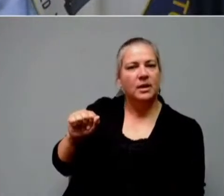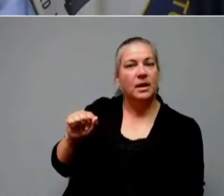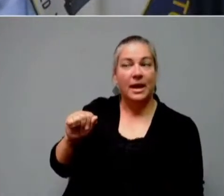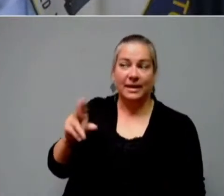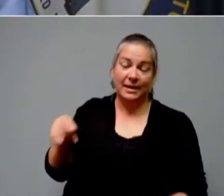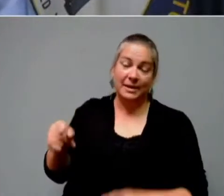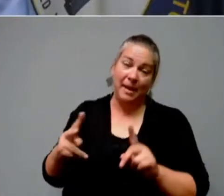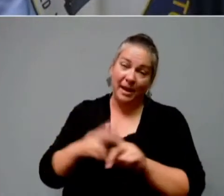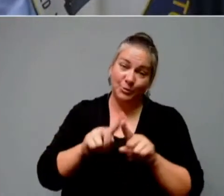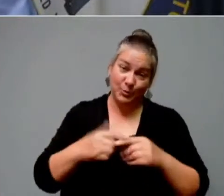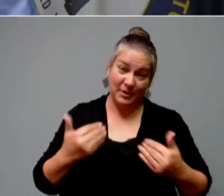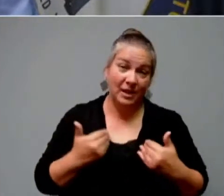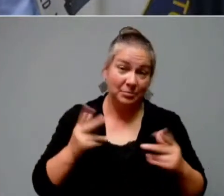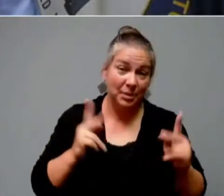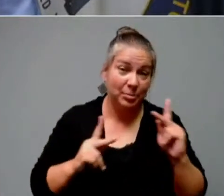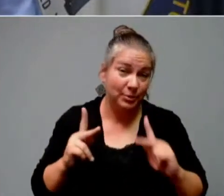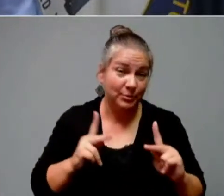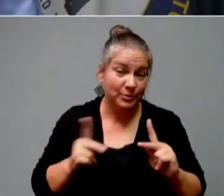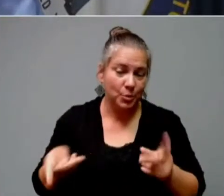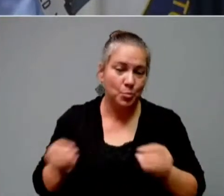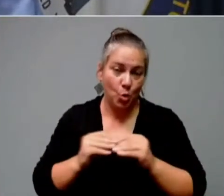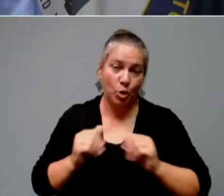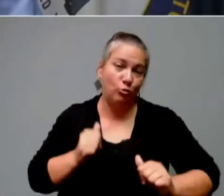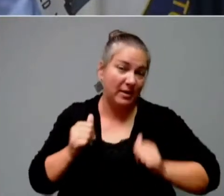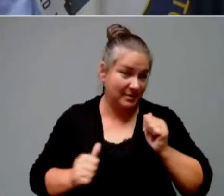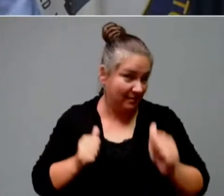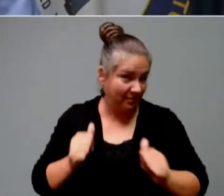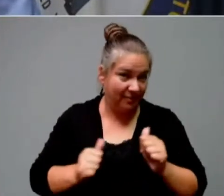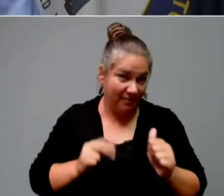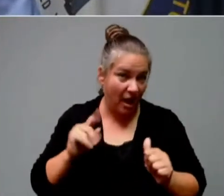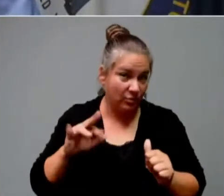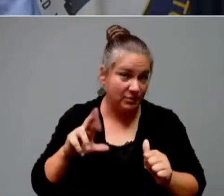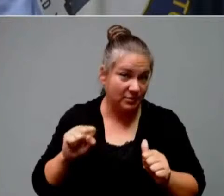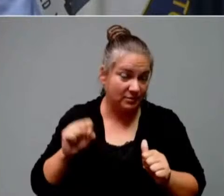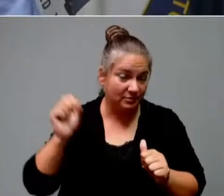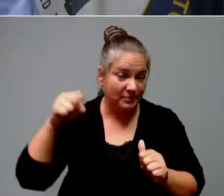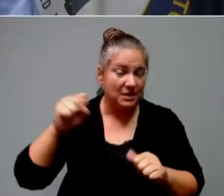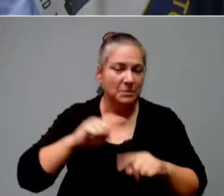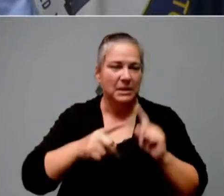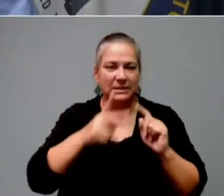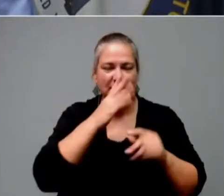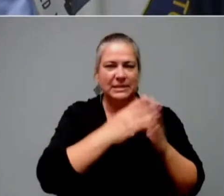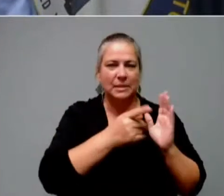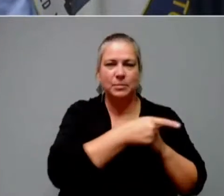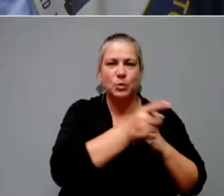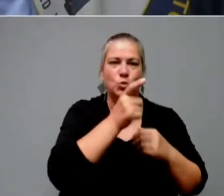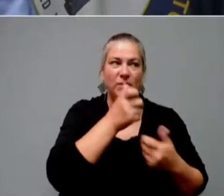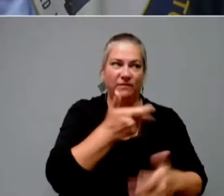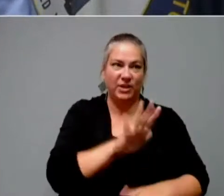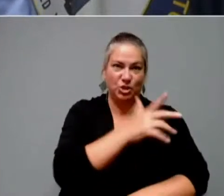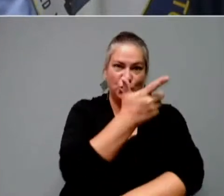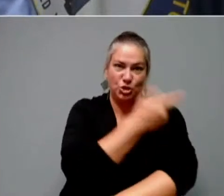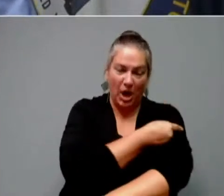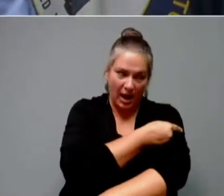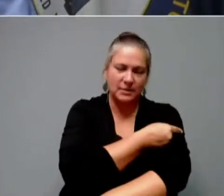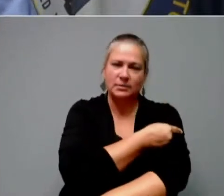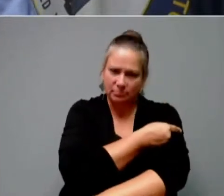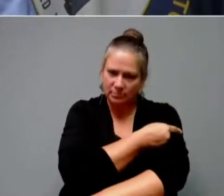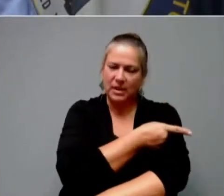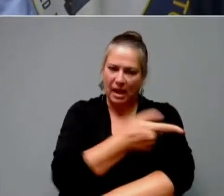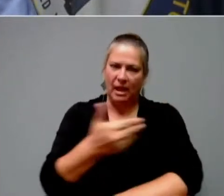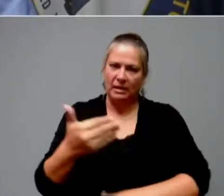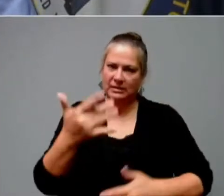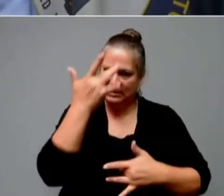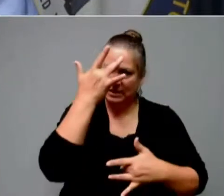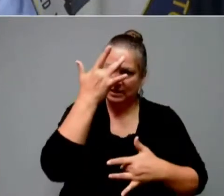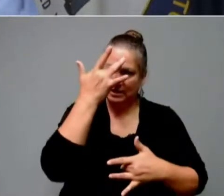see that because this is more aggressive, but we also see it in those who have breakthrough infections, who are the ones who go into an ICU or get really sick.